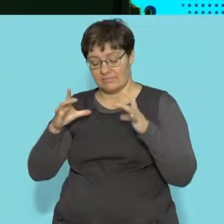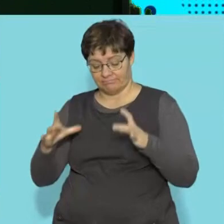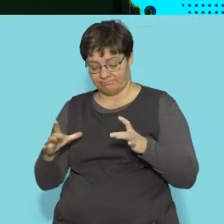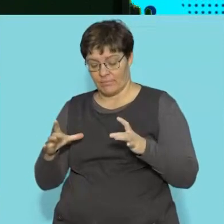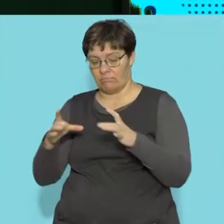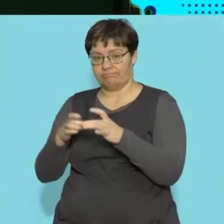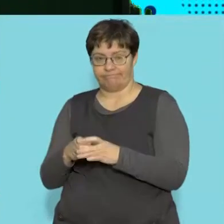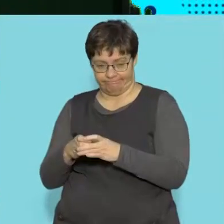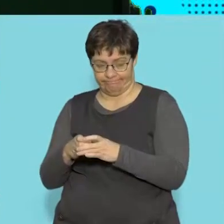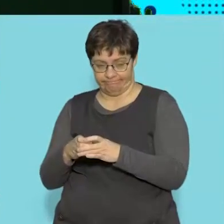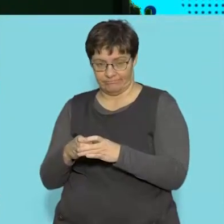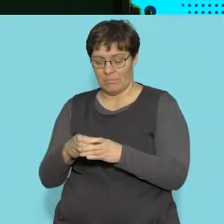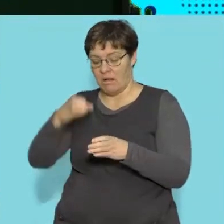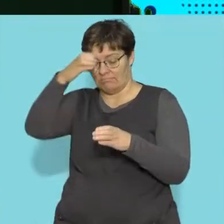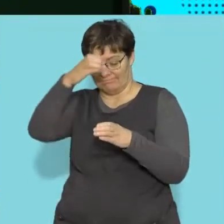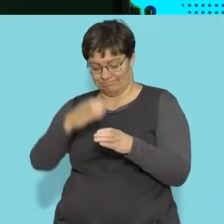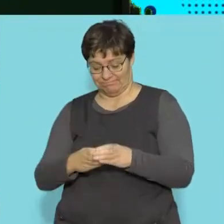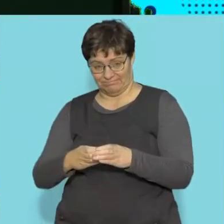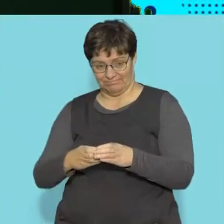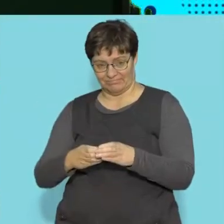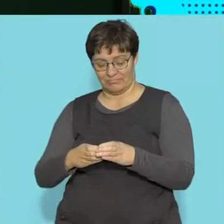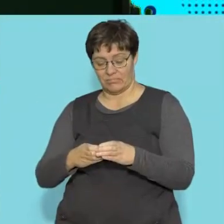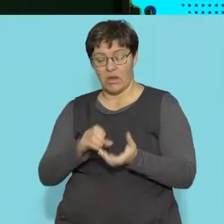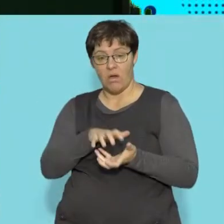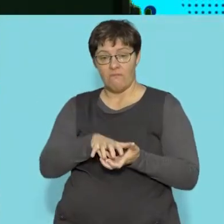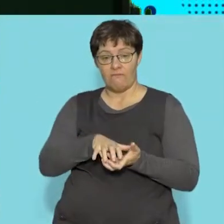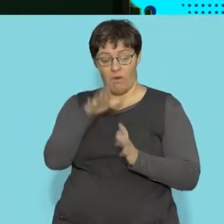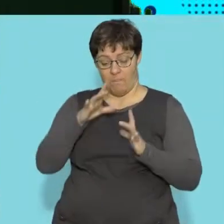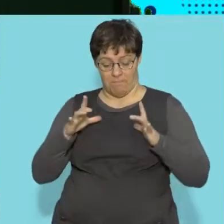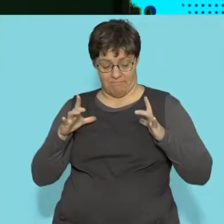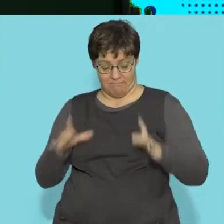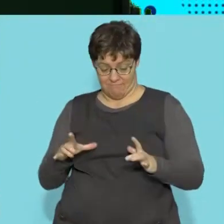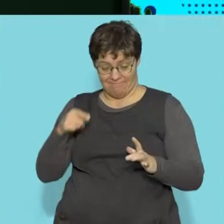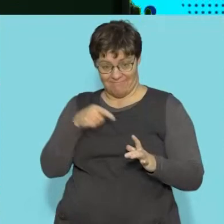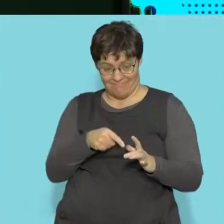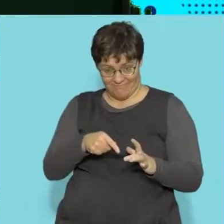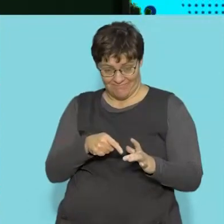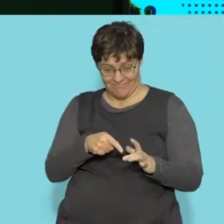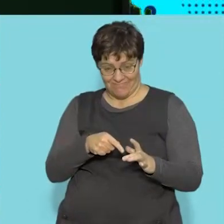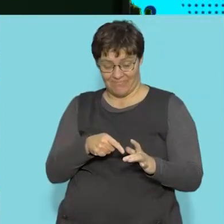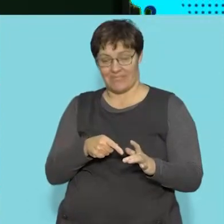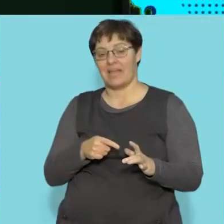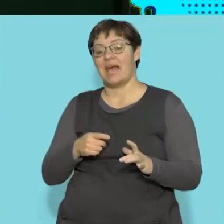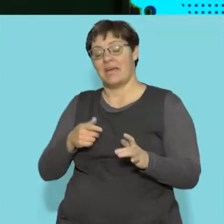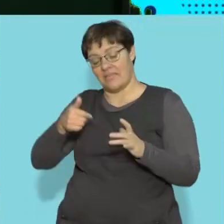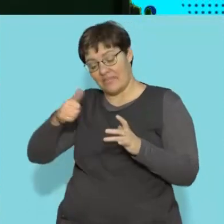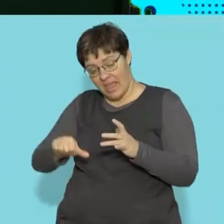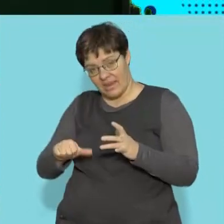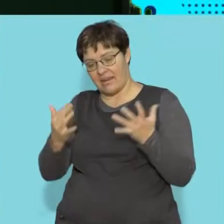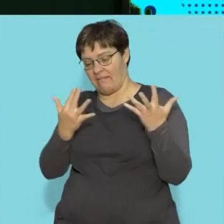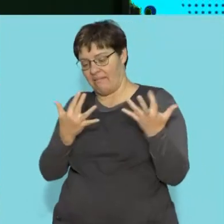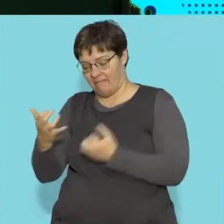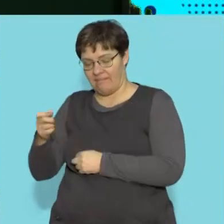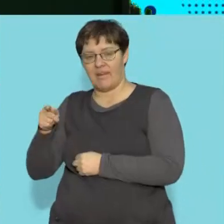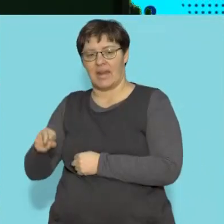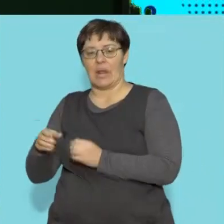cylinder within a cylinder. I need to work out the volume of the larger cylinder on the outside, and I'm going